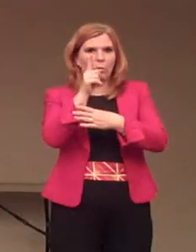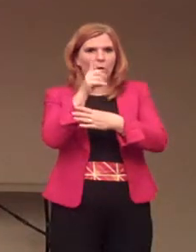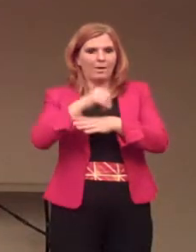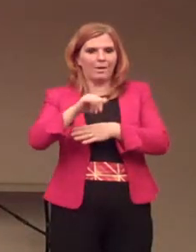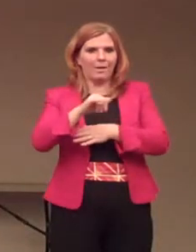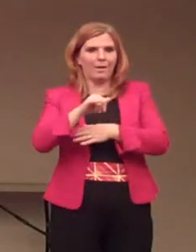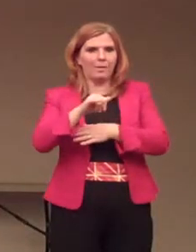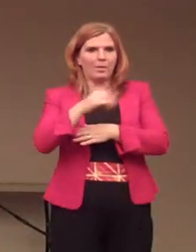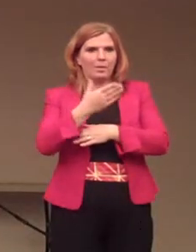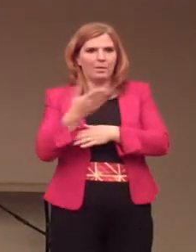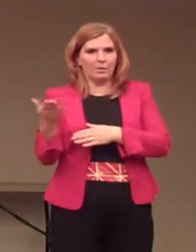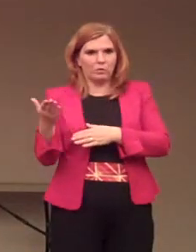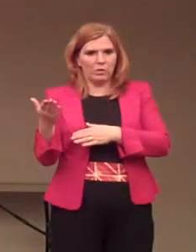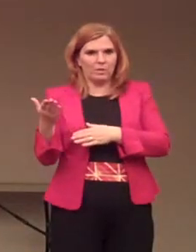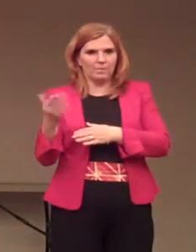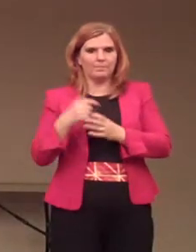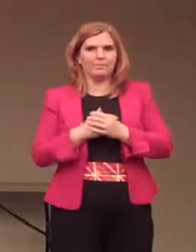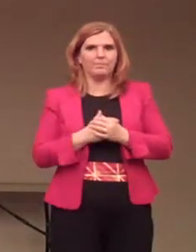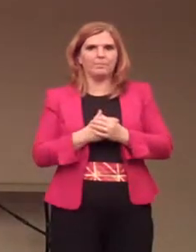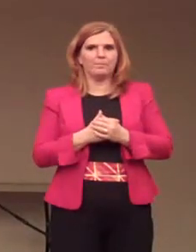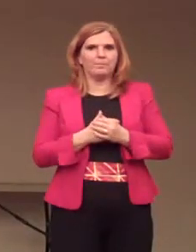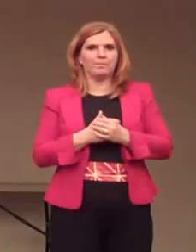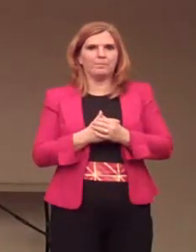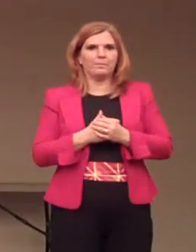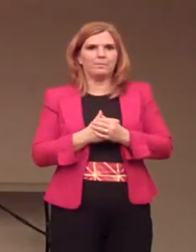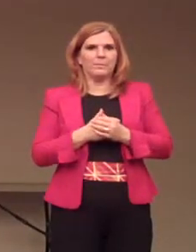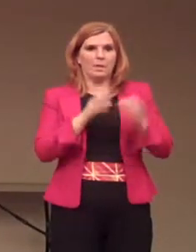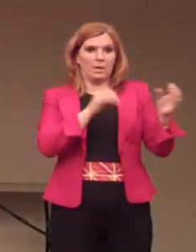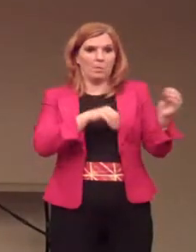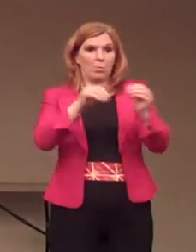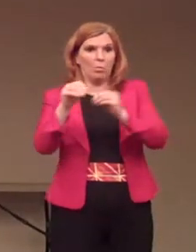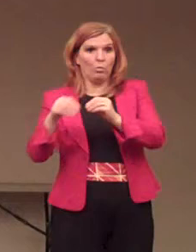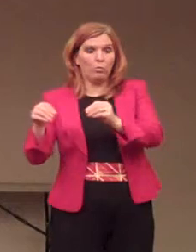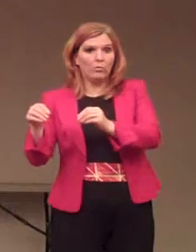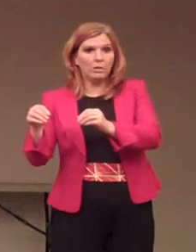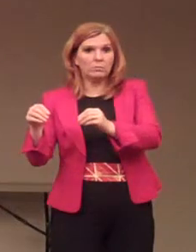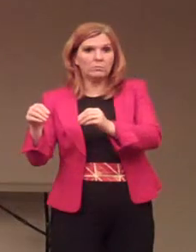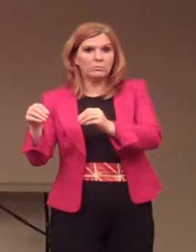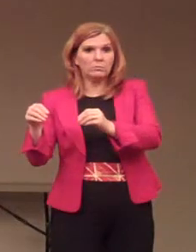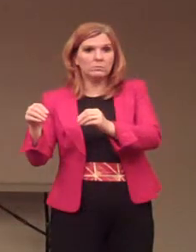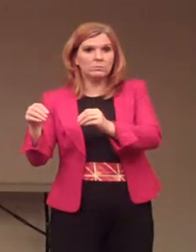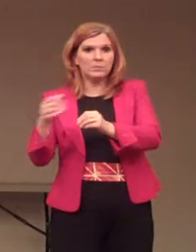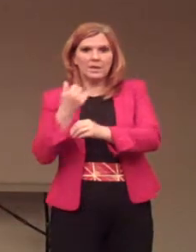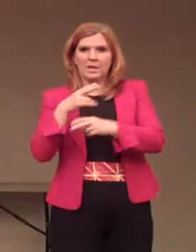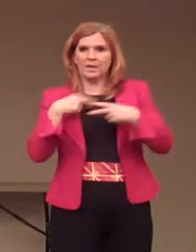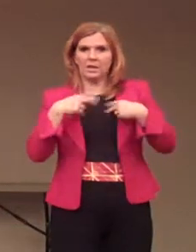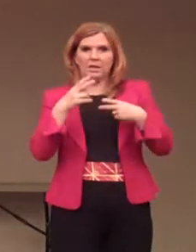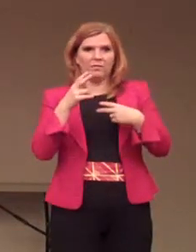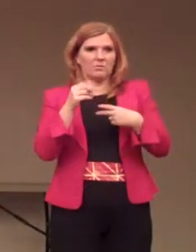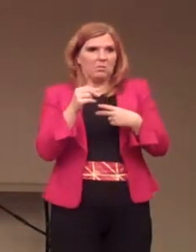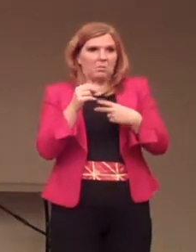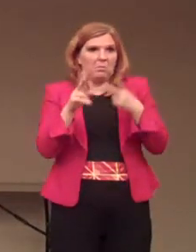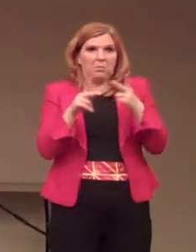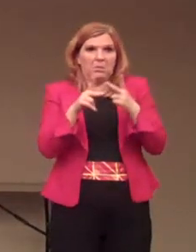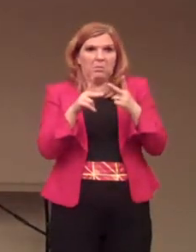common trait. They're mobile, they have no